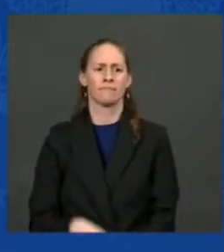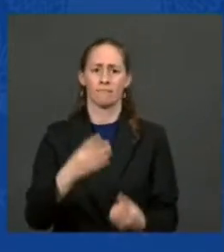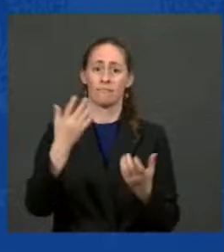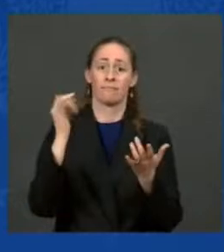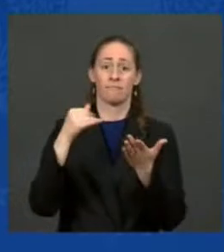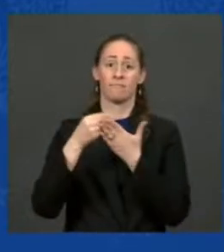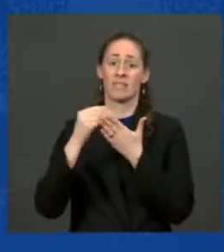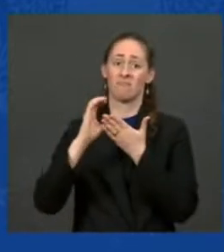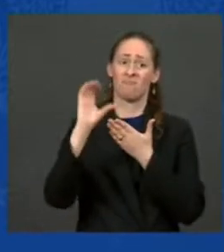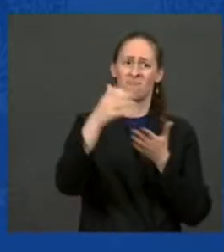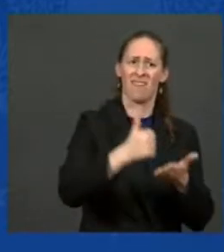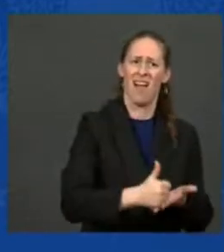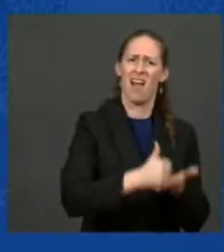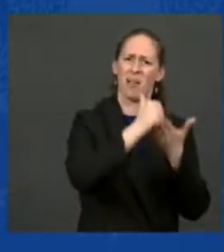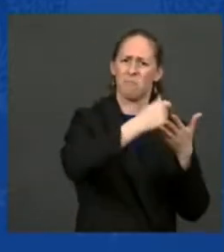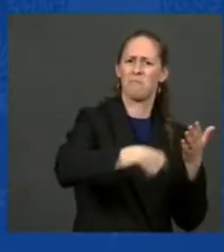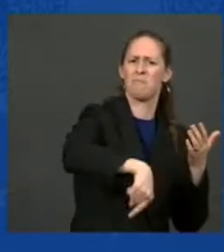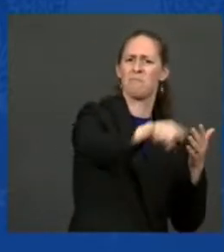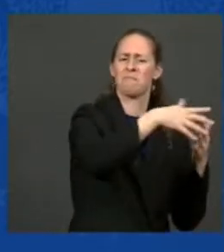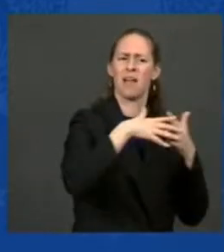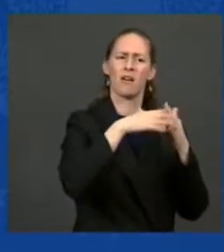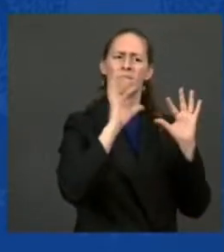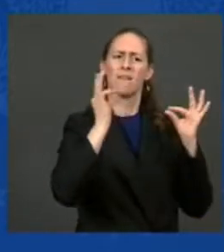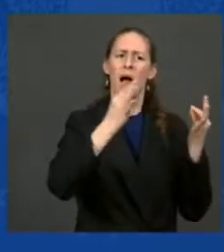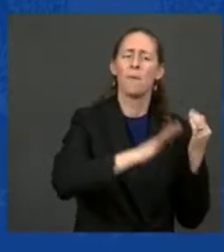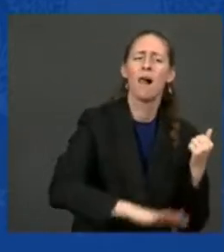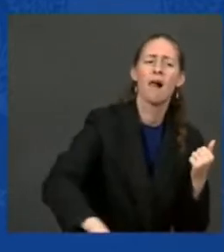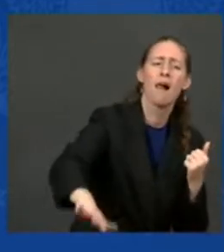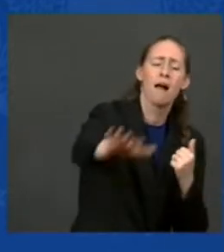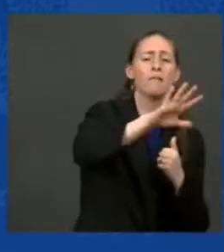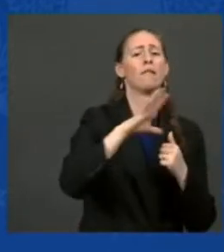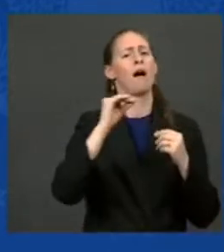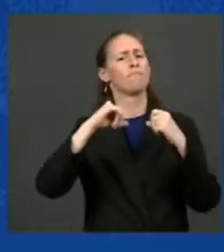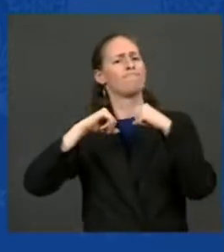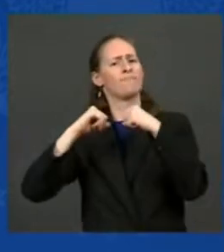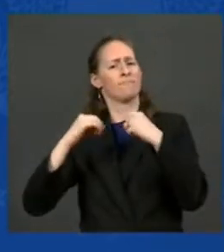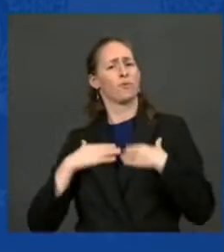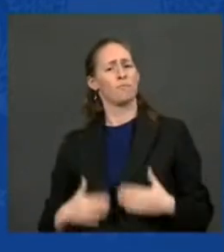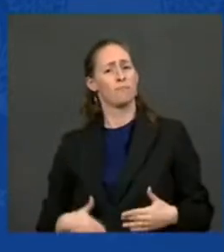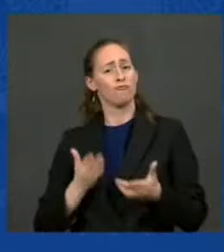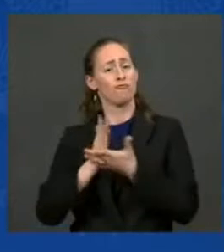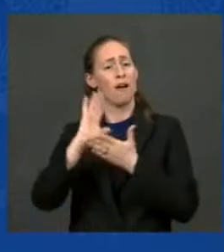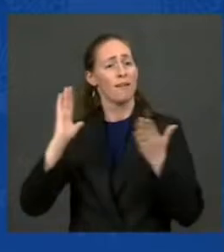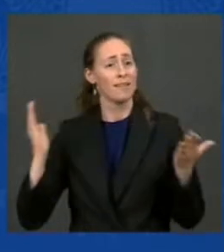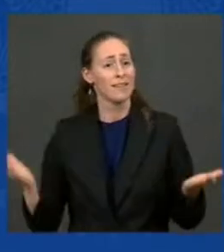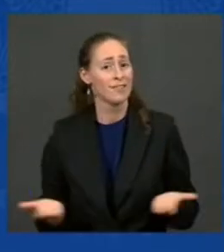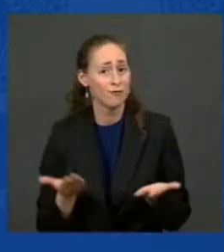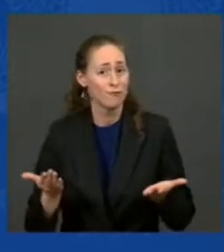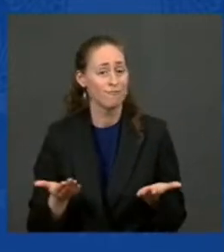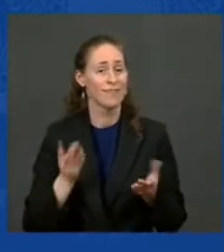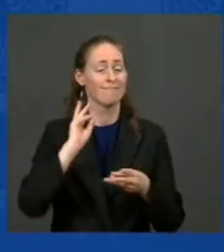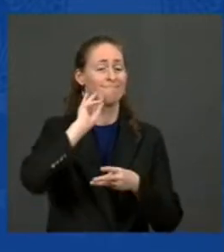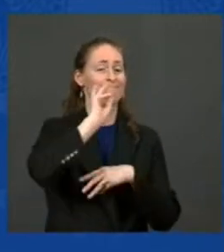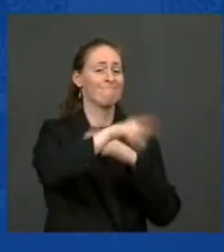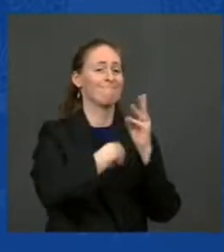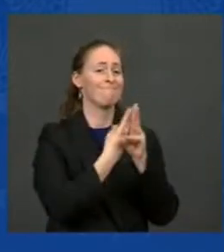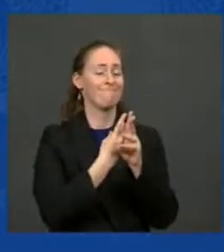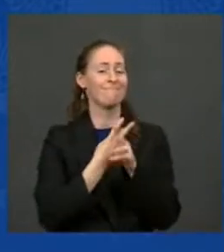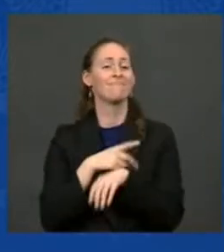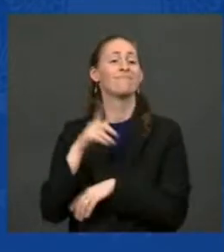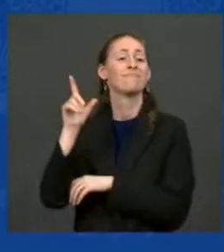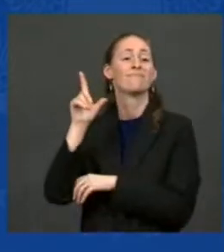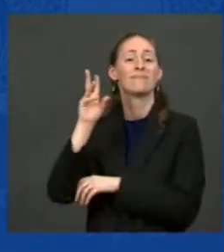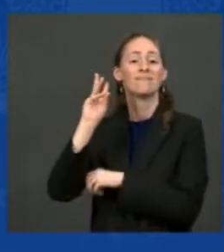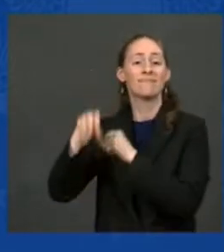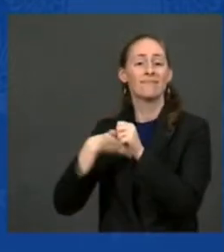human rights and dignity at home and around the world. 26 years ago today, another United States